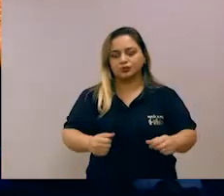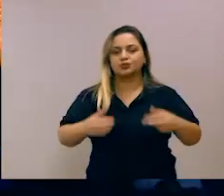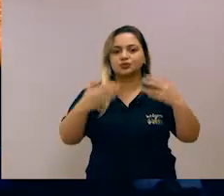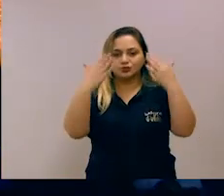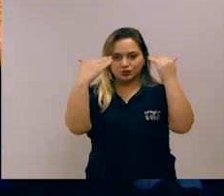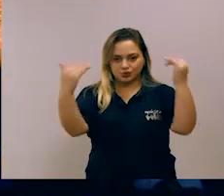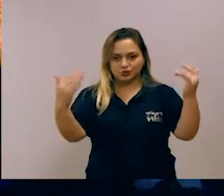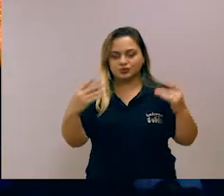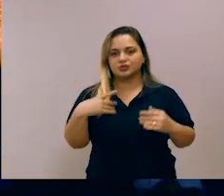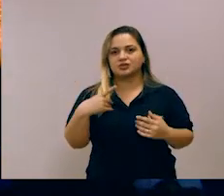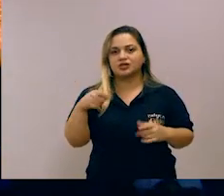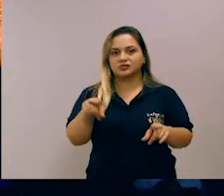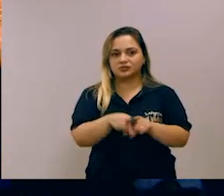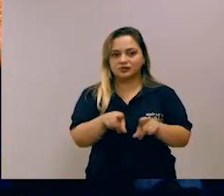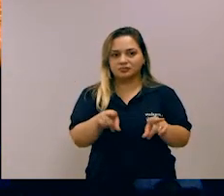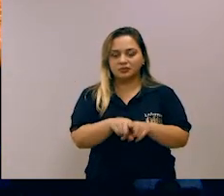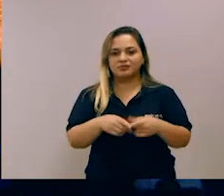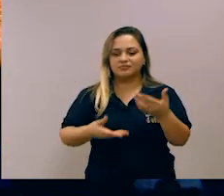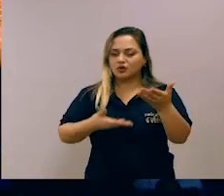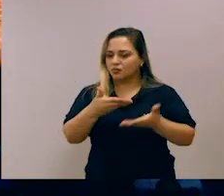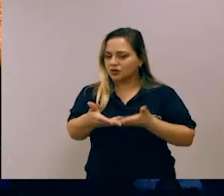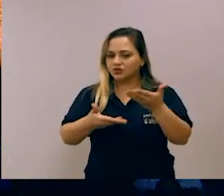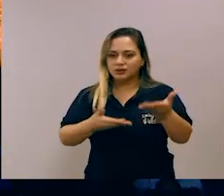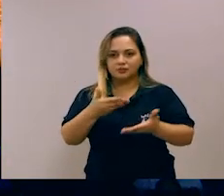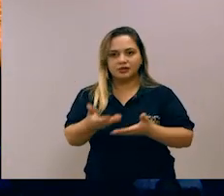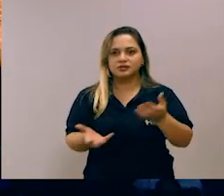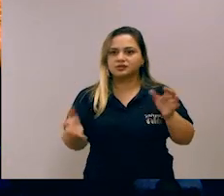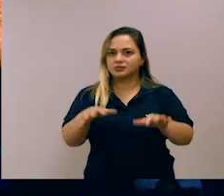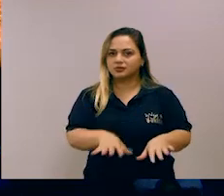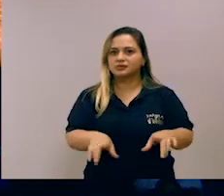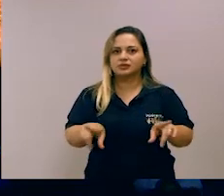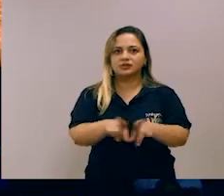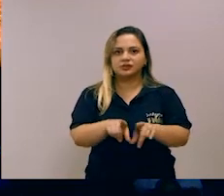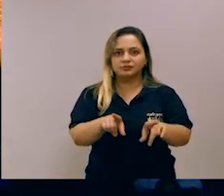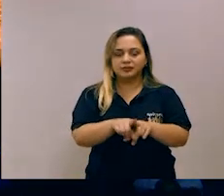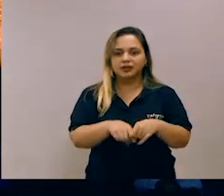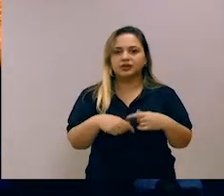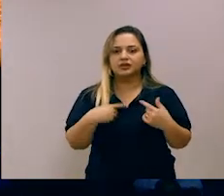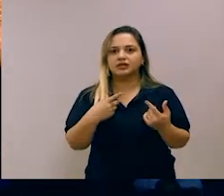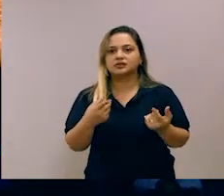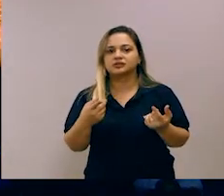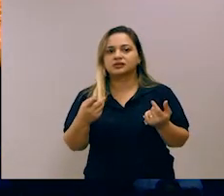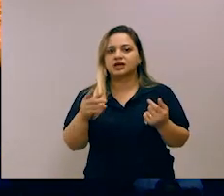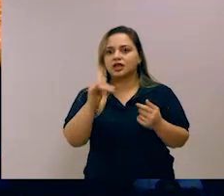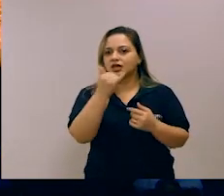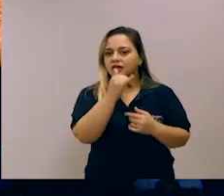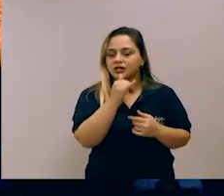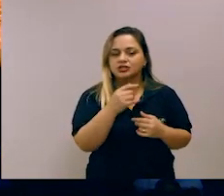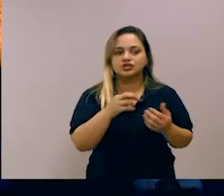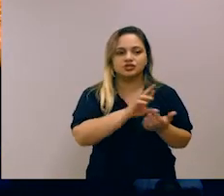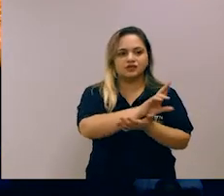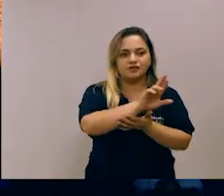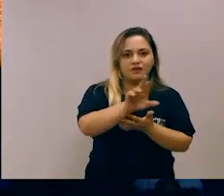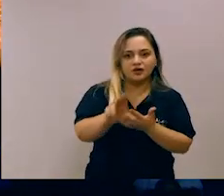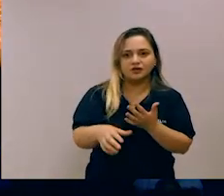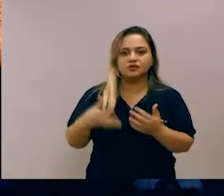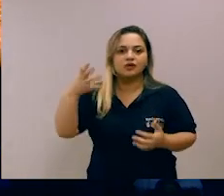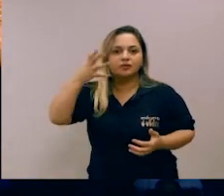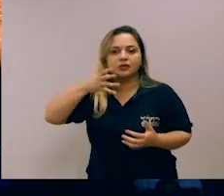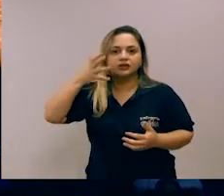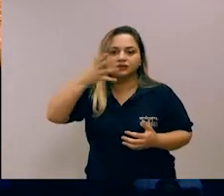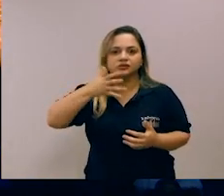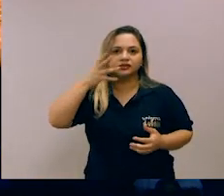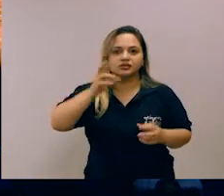event, and have a wonderful success on these 3 days to create partnerships, to establish synergy, to